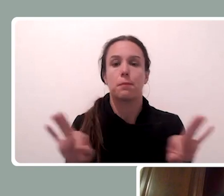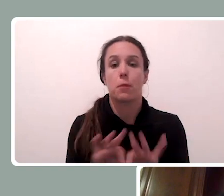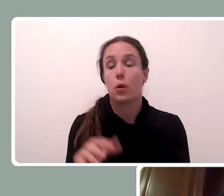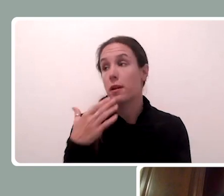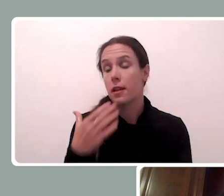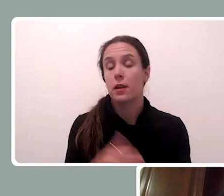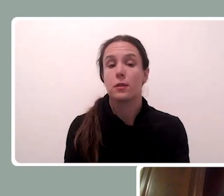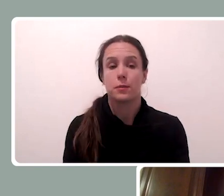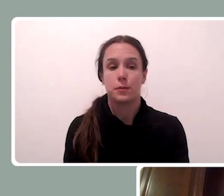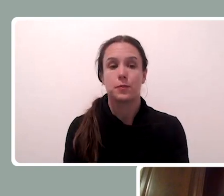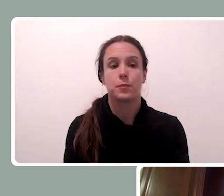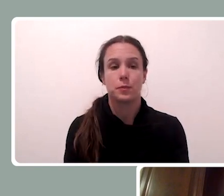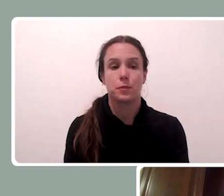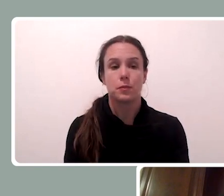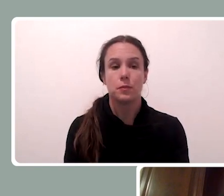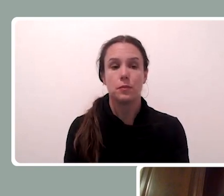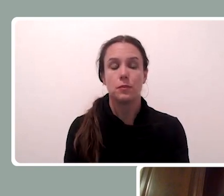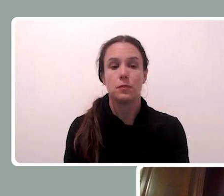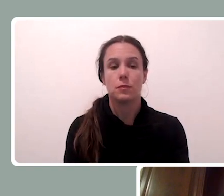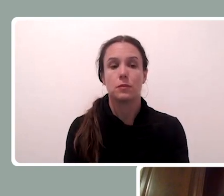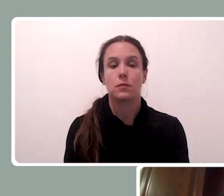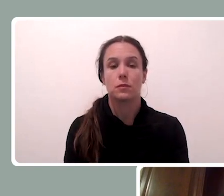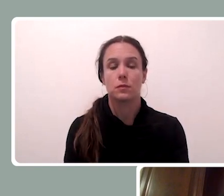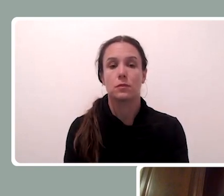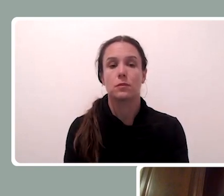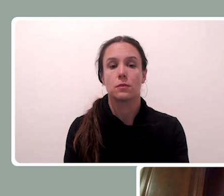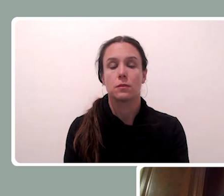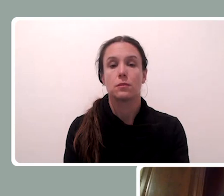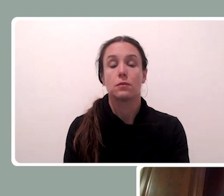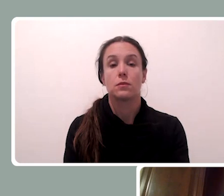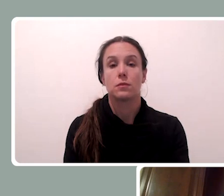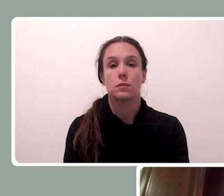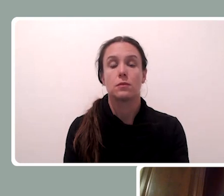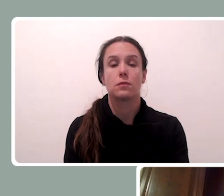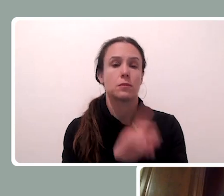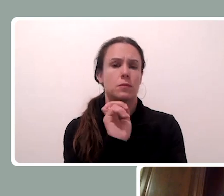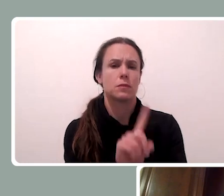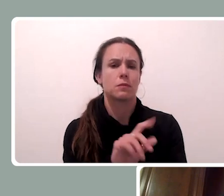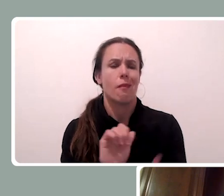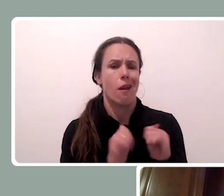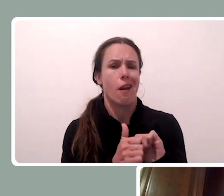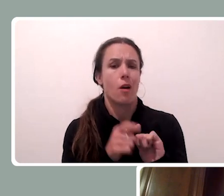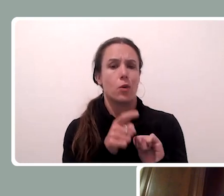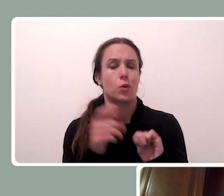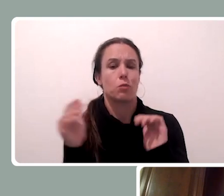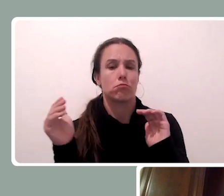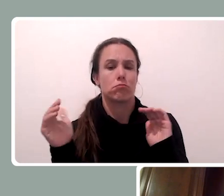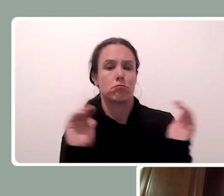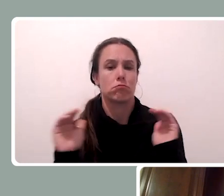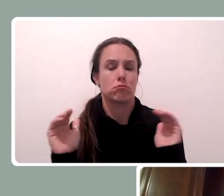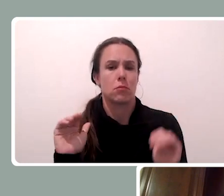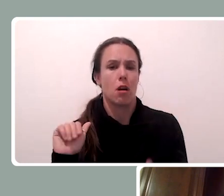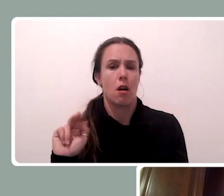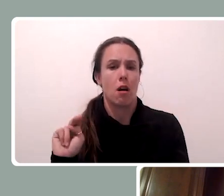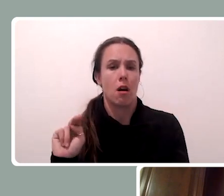Thank you. And there actually is someone who was asking, how do you compare oncotype